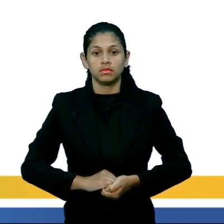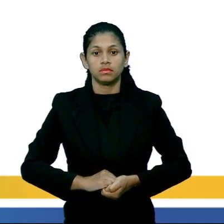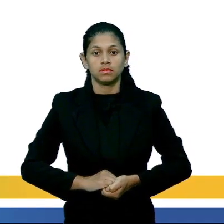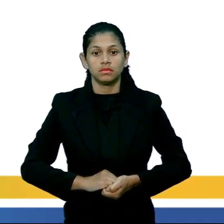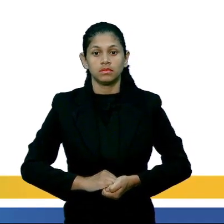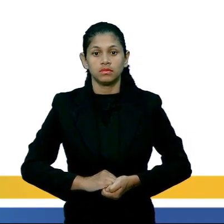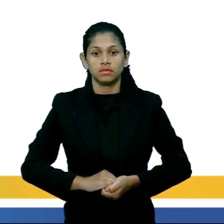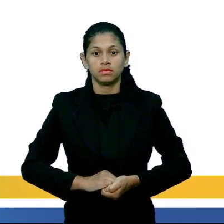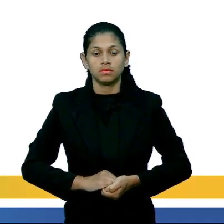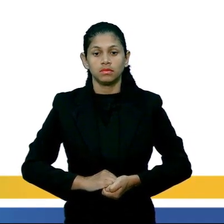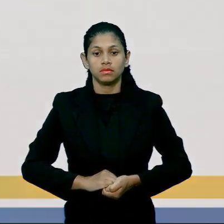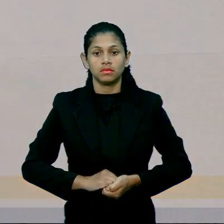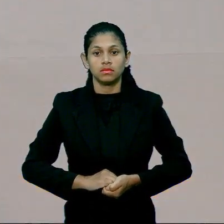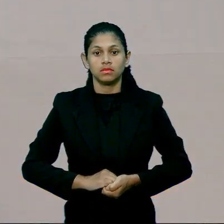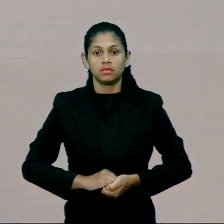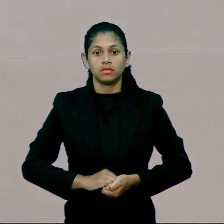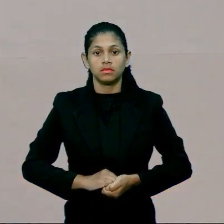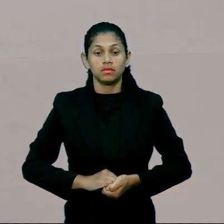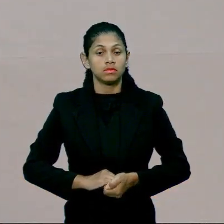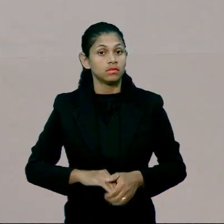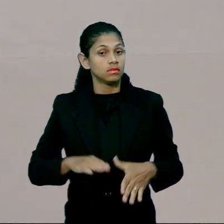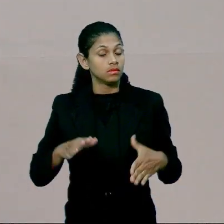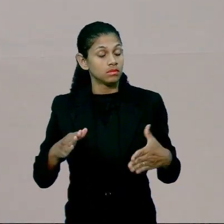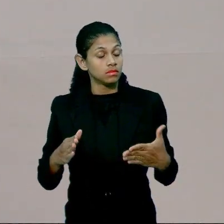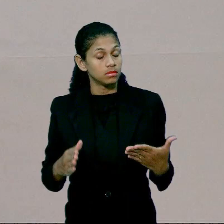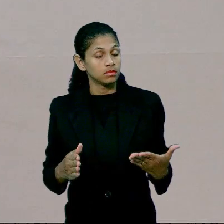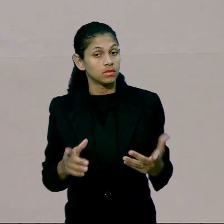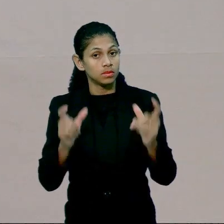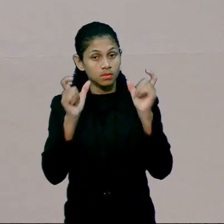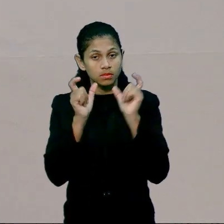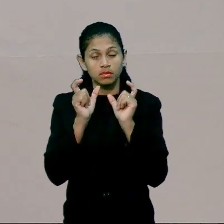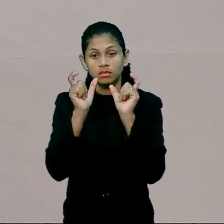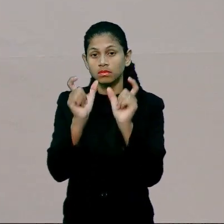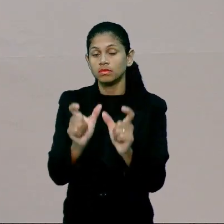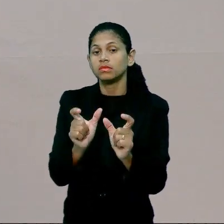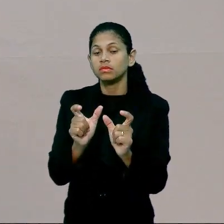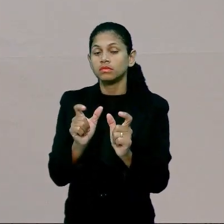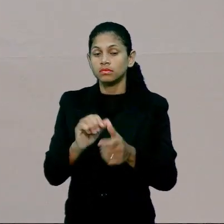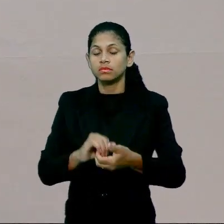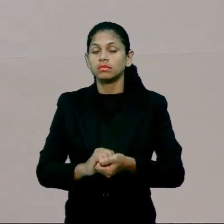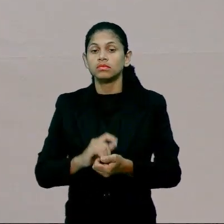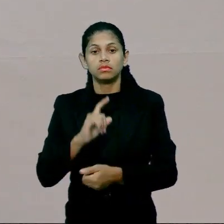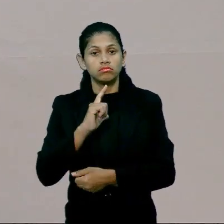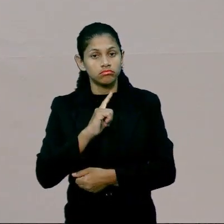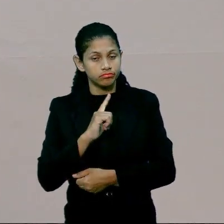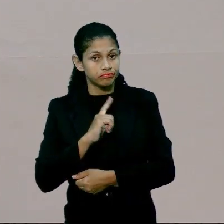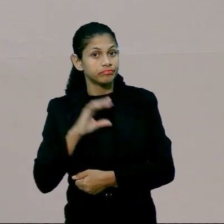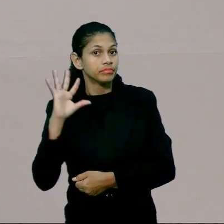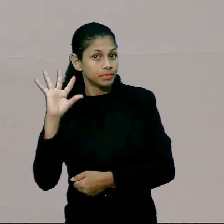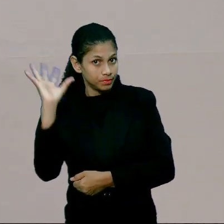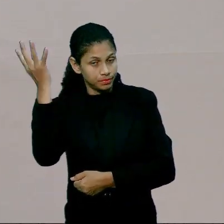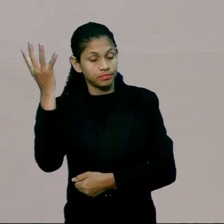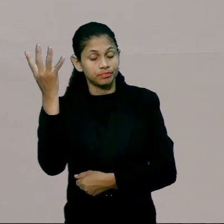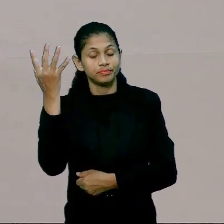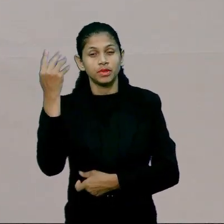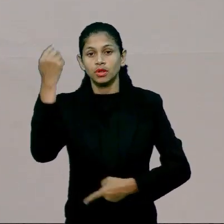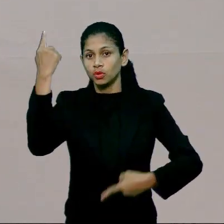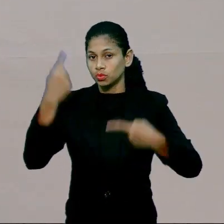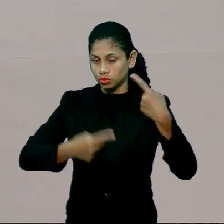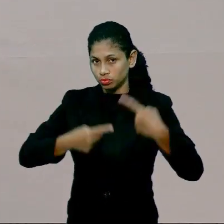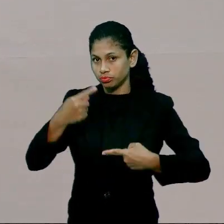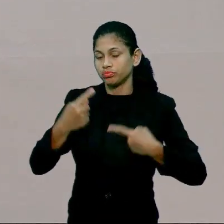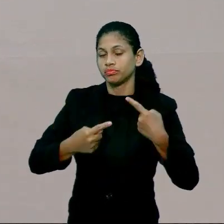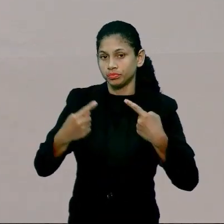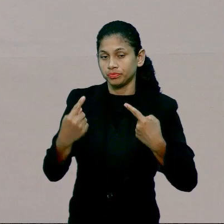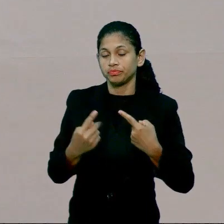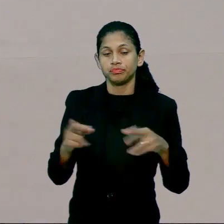such as English. Então, vocês podem observar que houve um evento para discutir essas questões aí